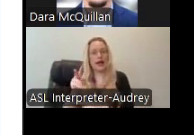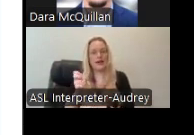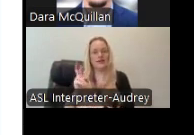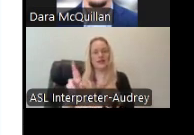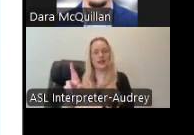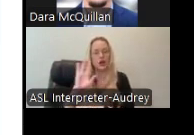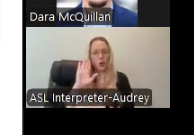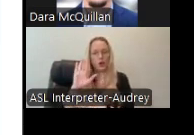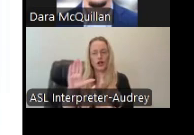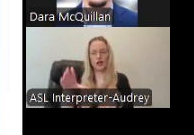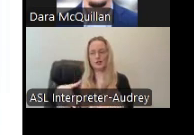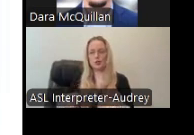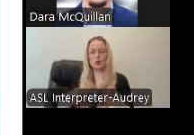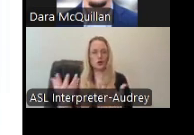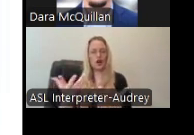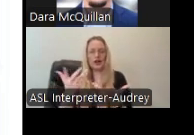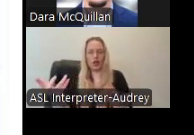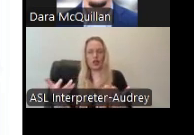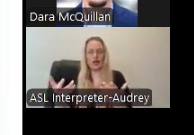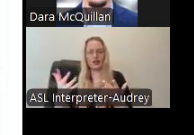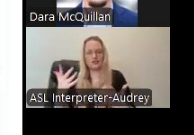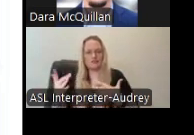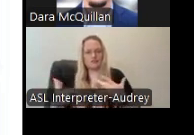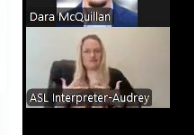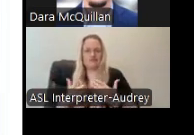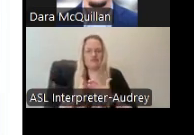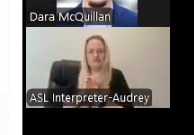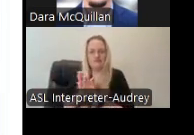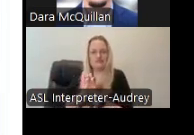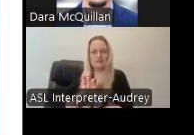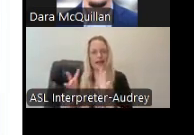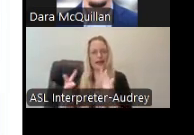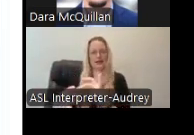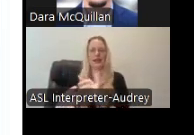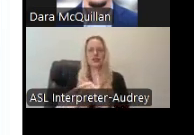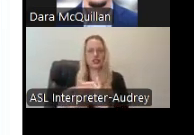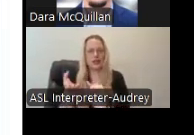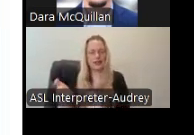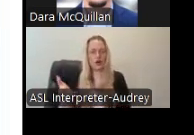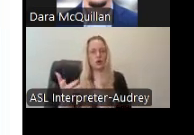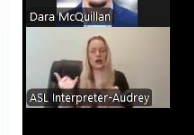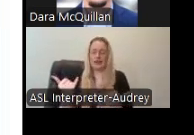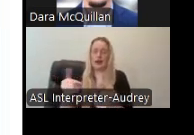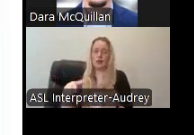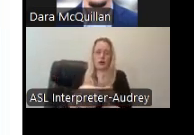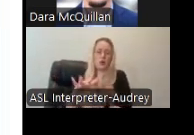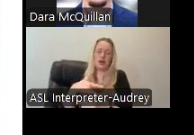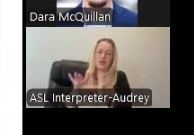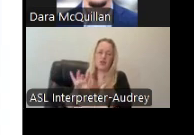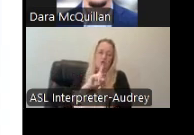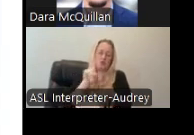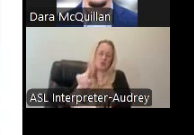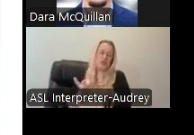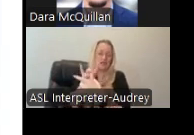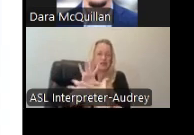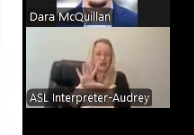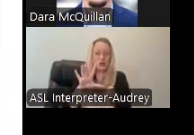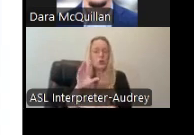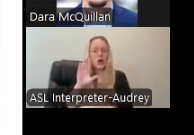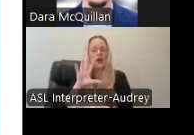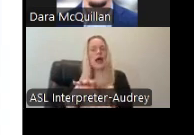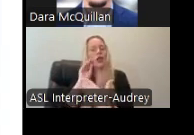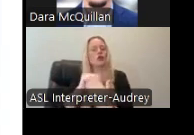connectivity to an area that right now feels really disconnected. And, when I learned that it would be more than a